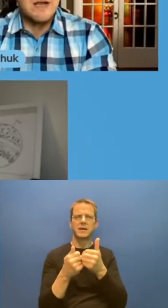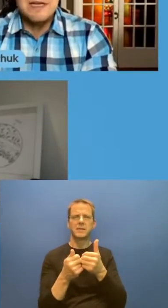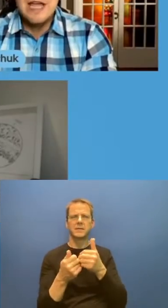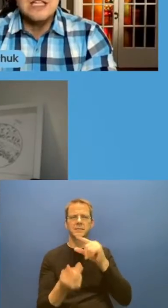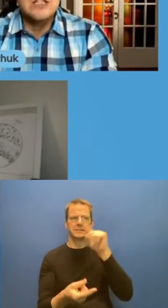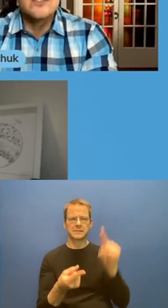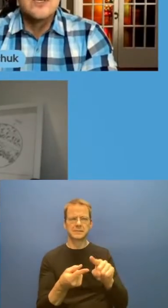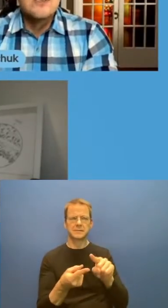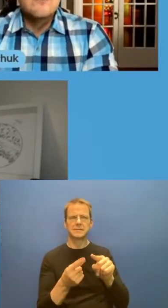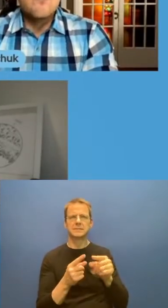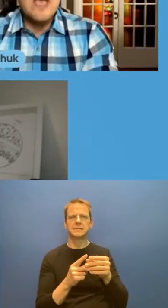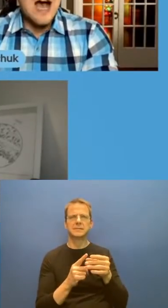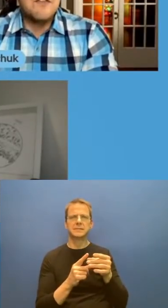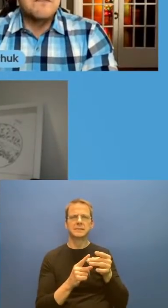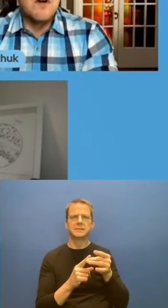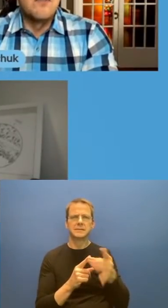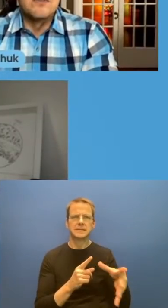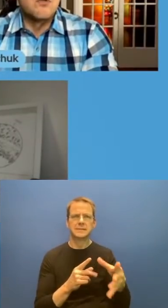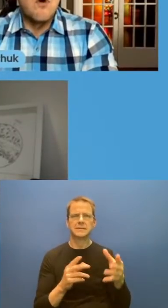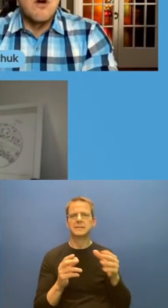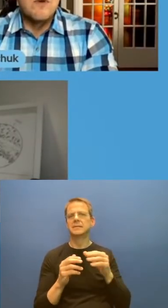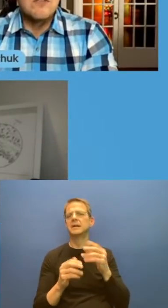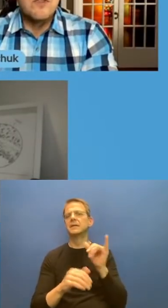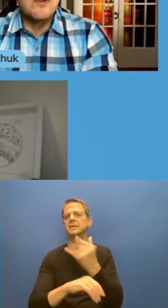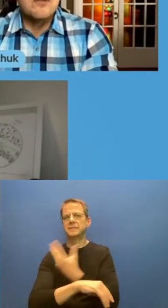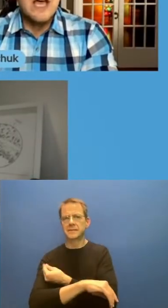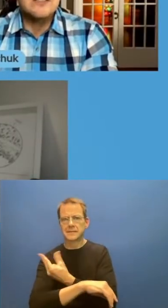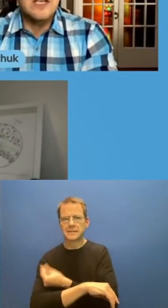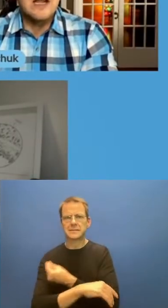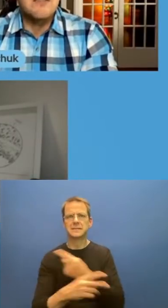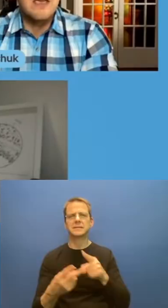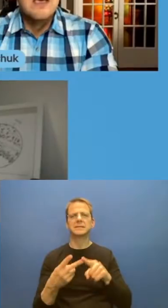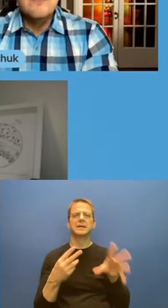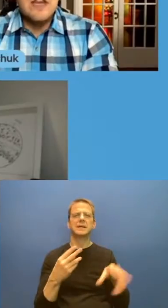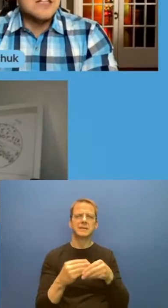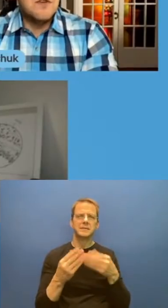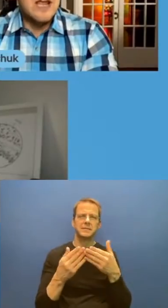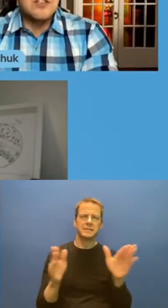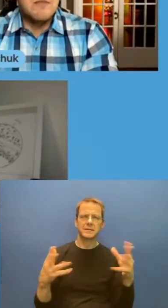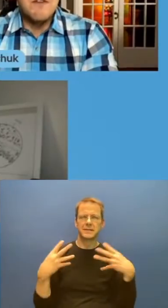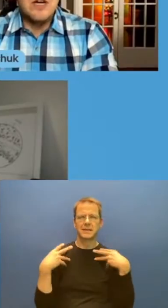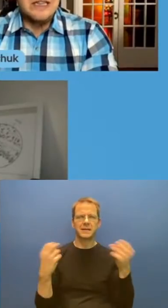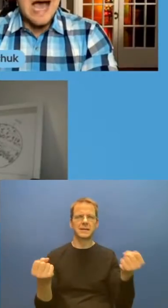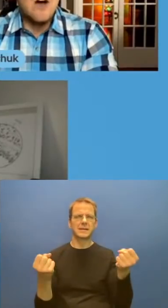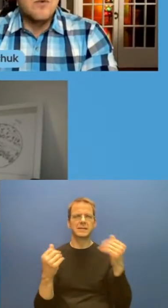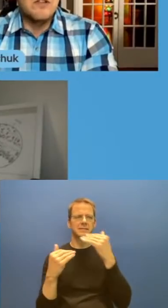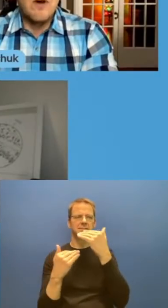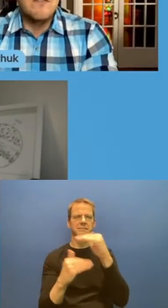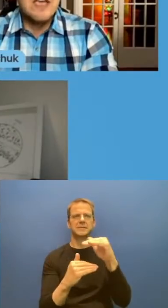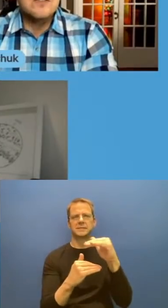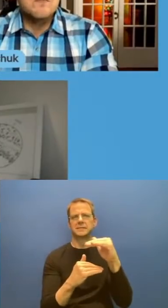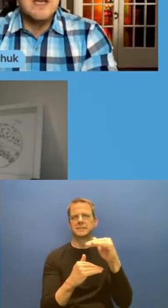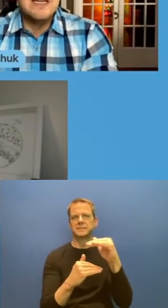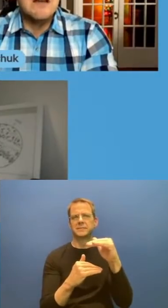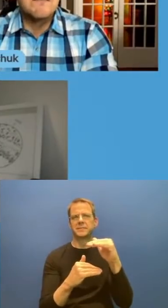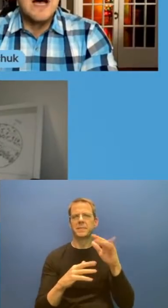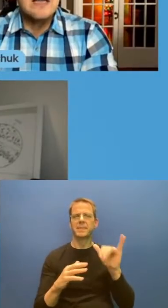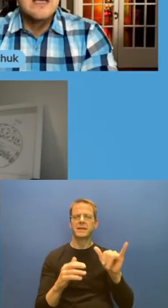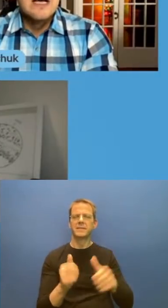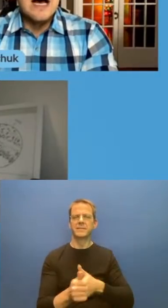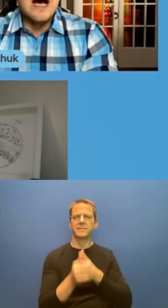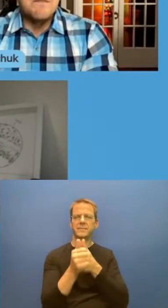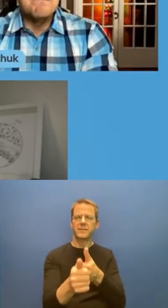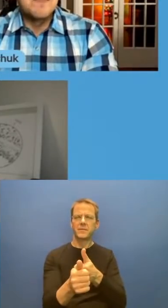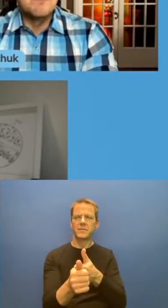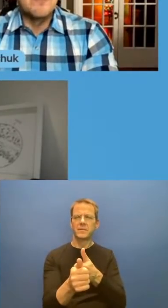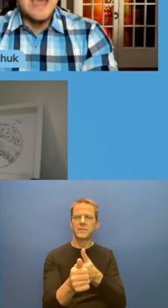measures or recommendations. We have to follow those along with good testing. And I think the next few days are going to be very loud with a lot of cases being